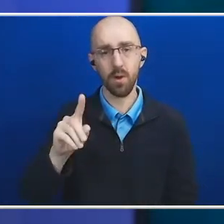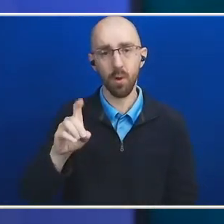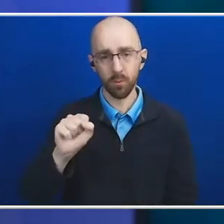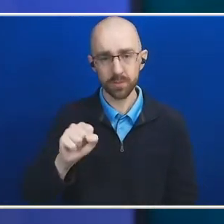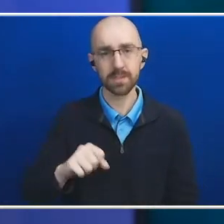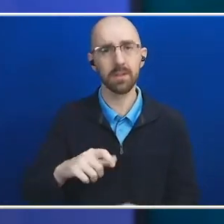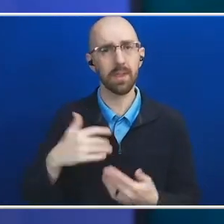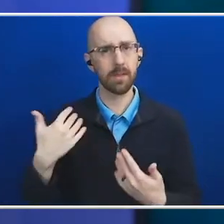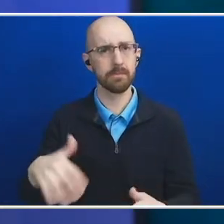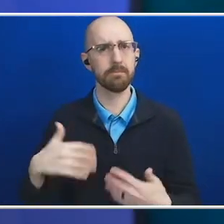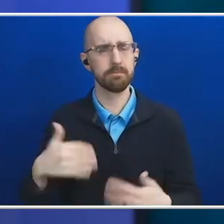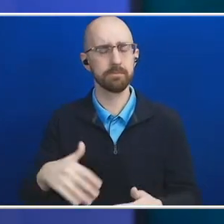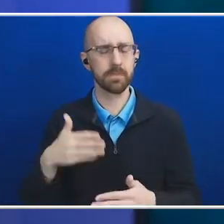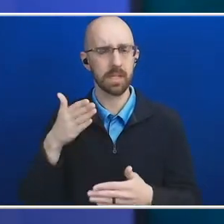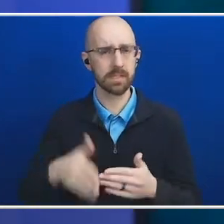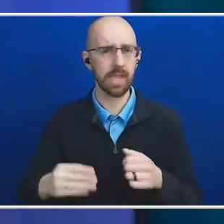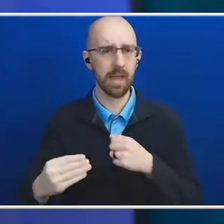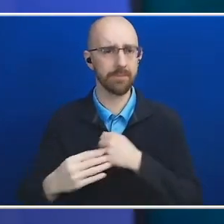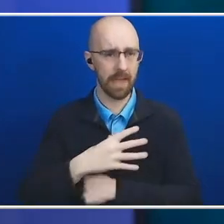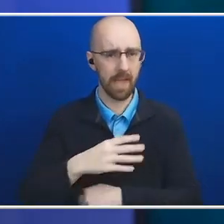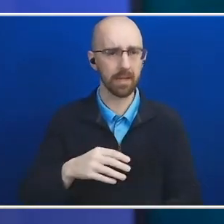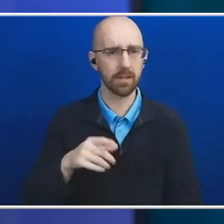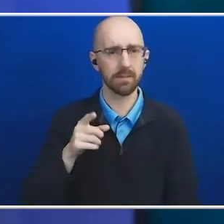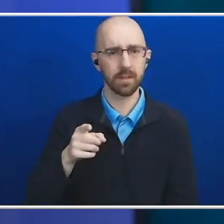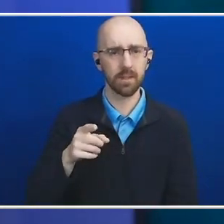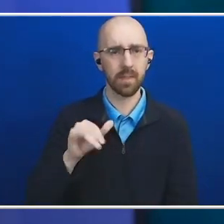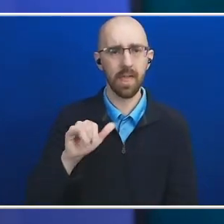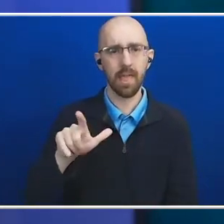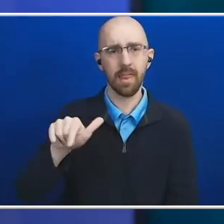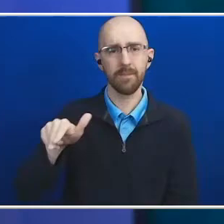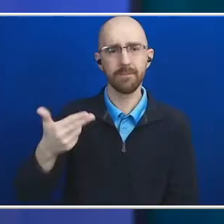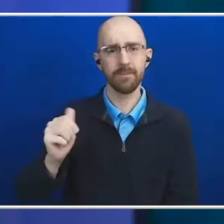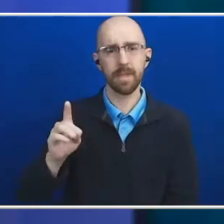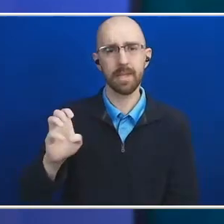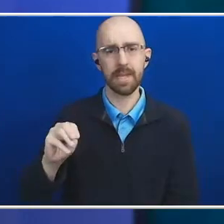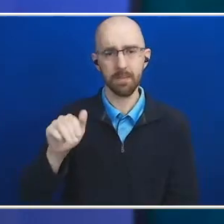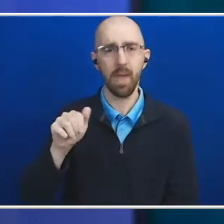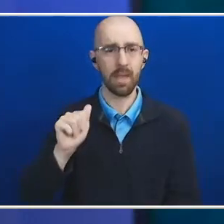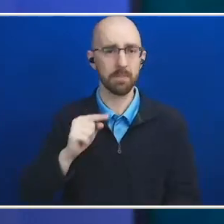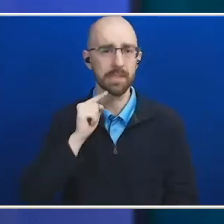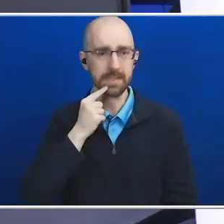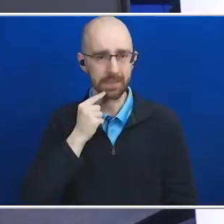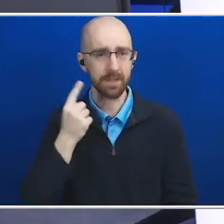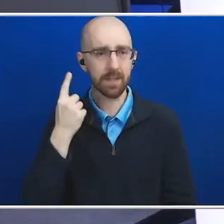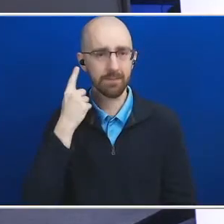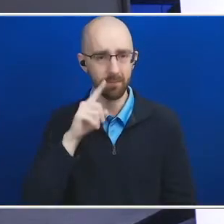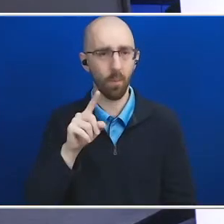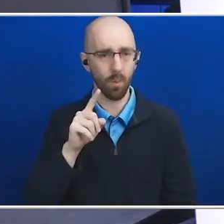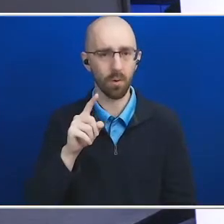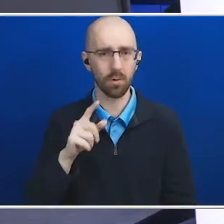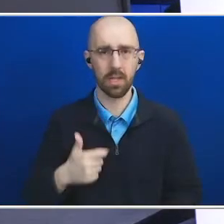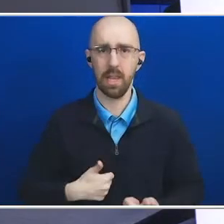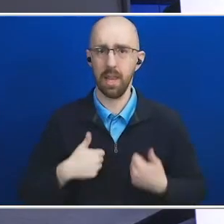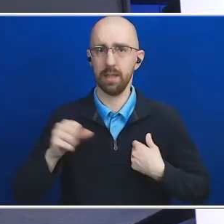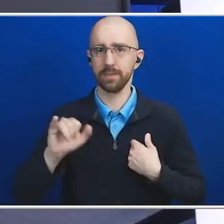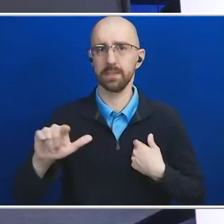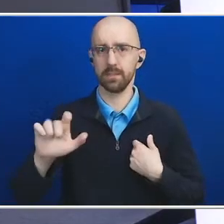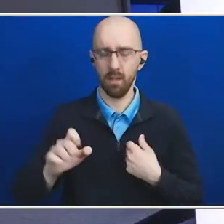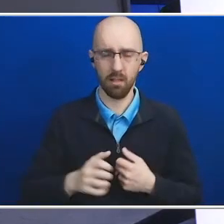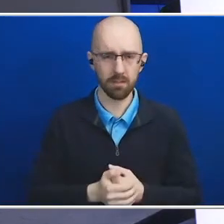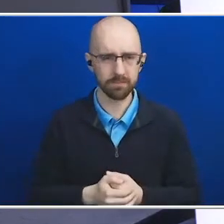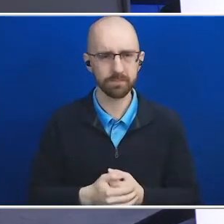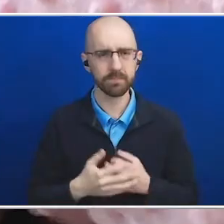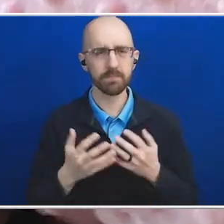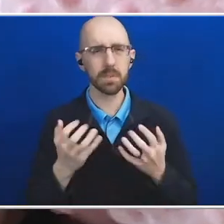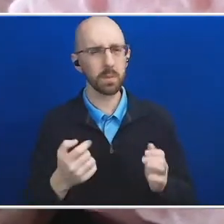effect of arm swelling called lymphedema that can be pretty significant for lifestyle. I want to show this pillow. I